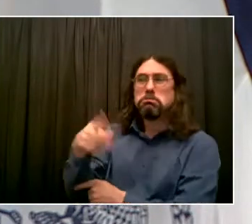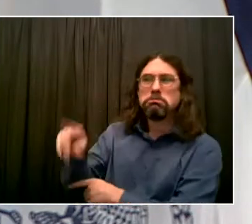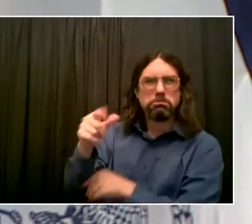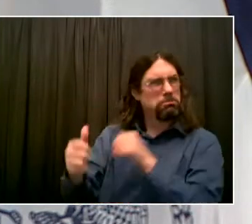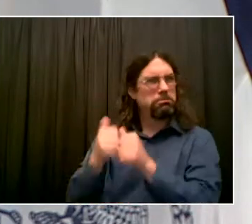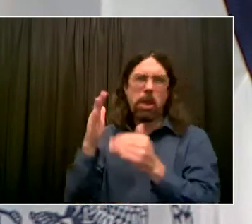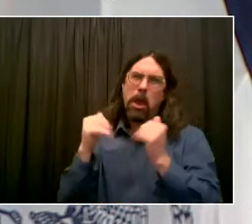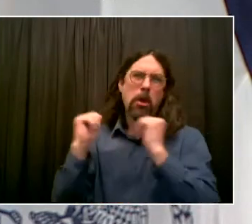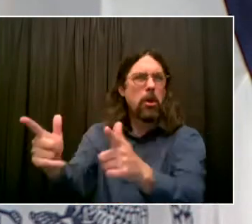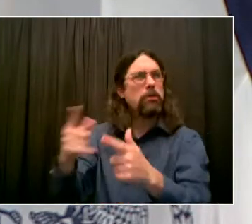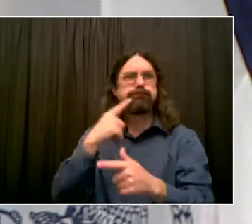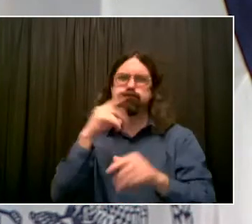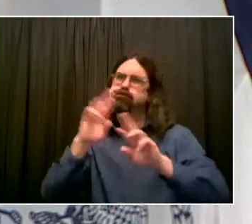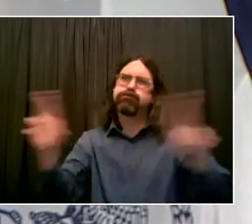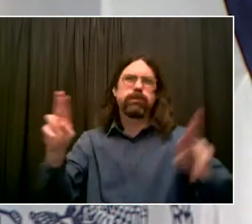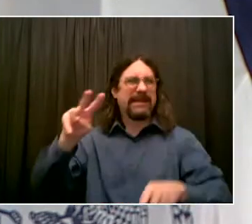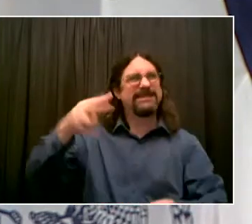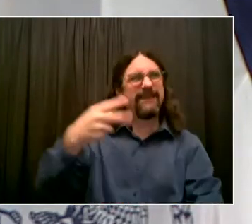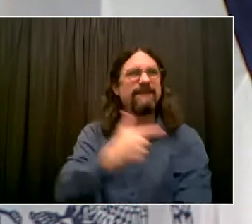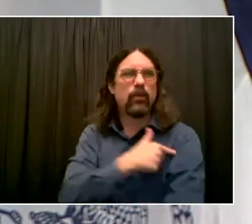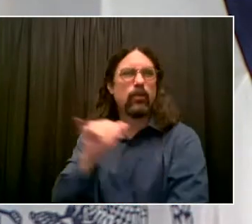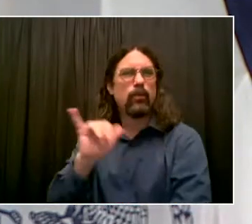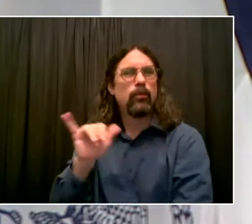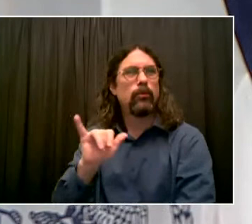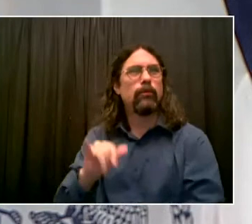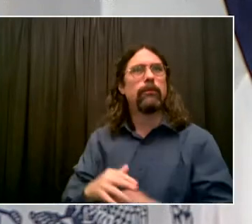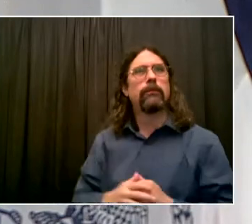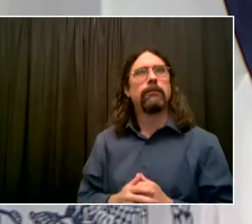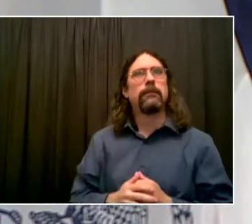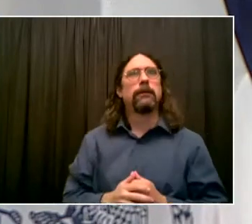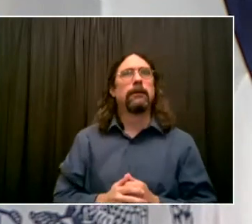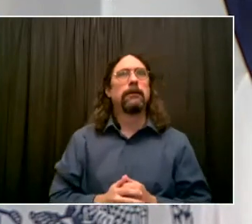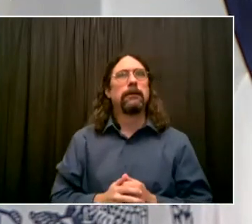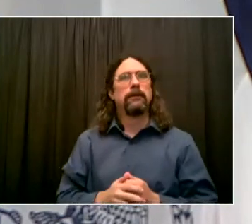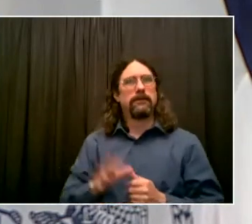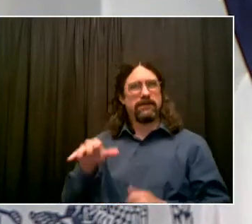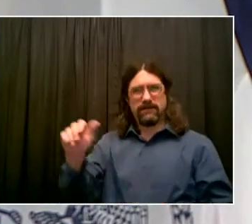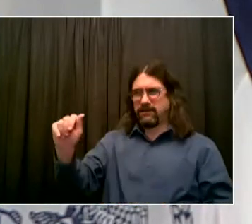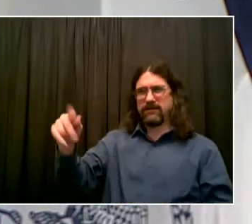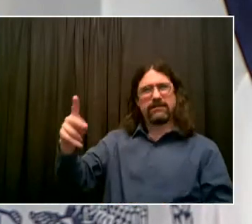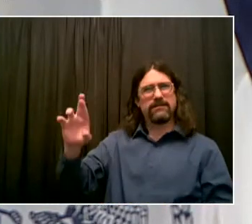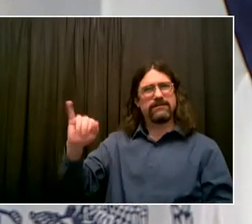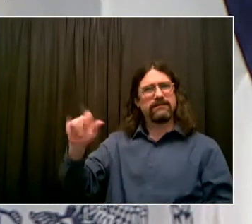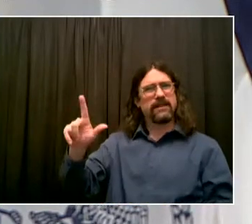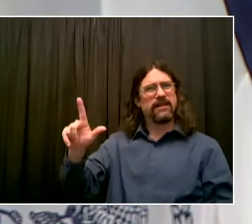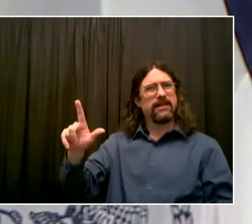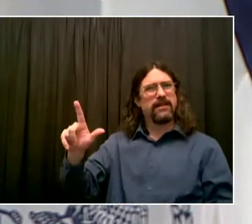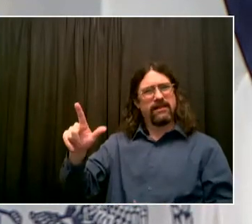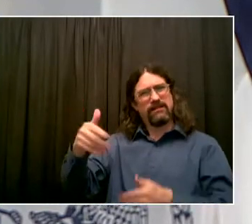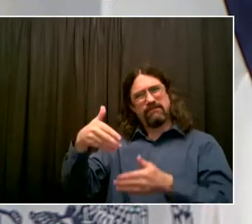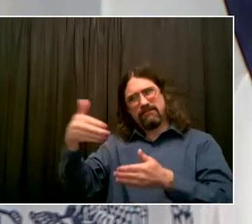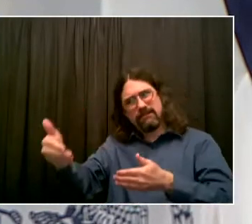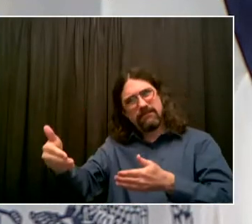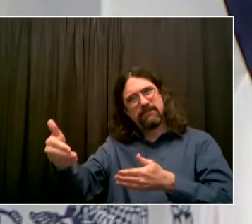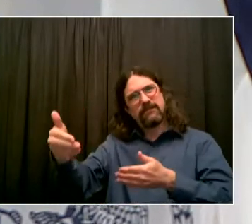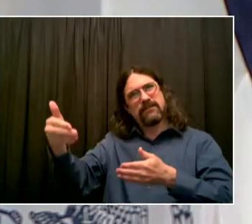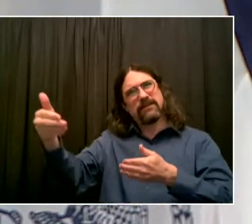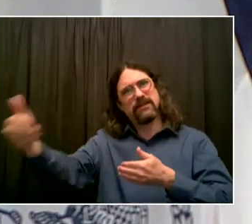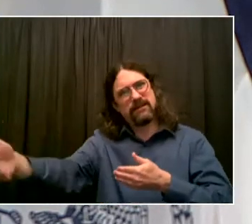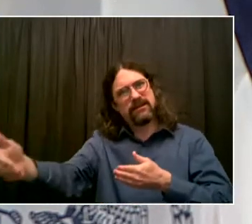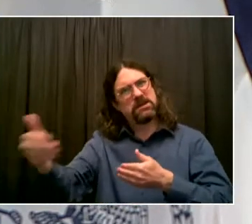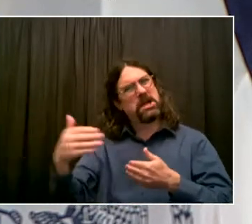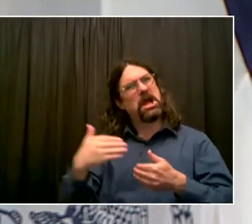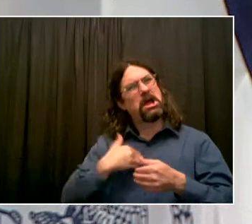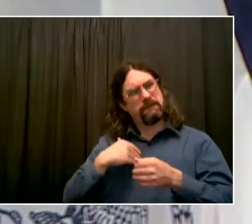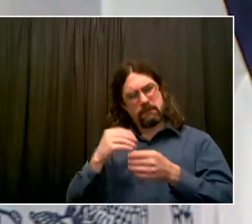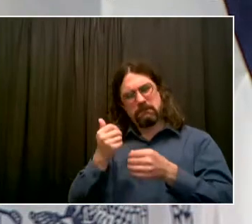through. And we see continued new folks coming in the door all the time, especially as we're making vaccination more convenient. So I still